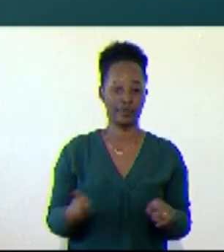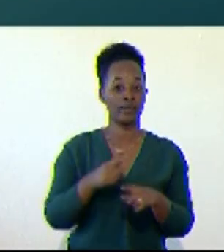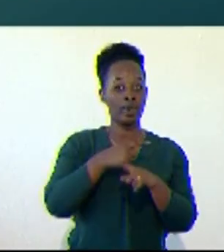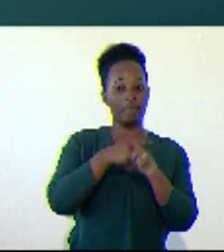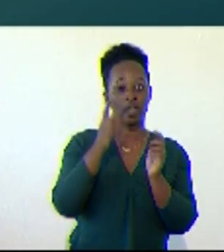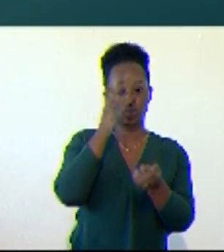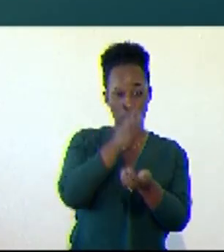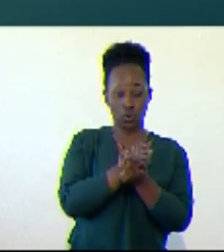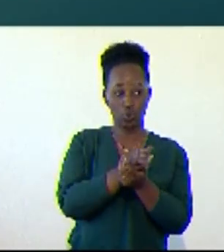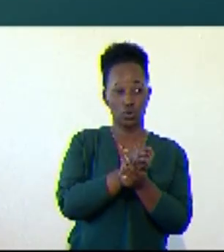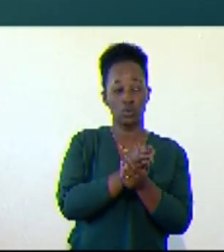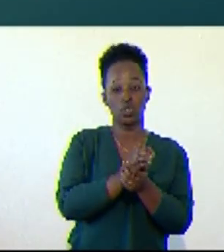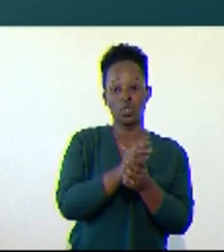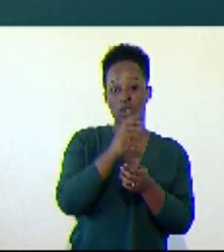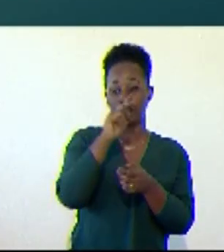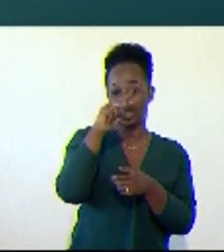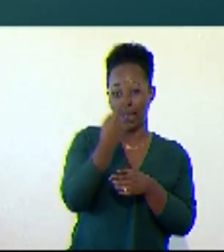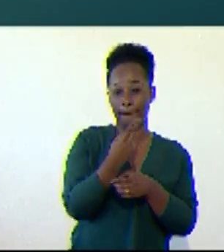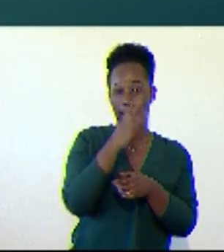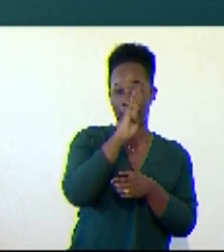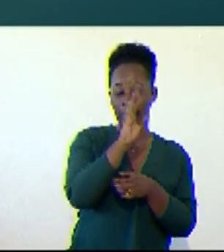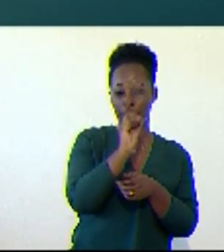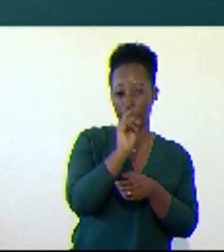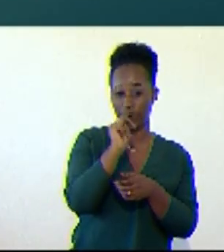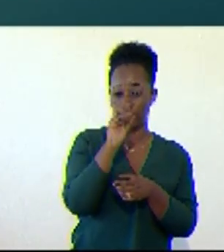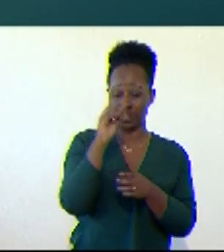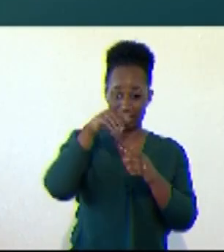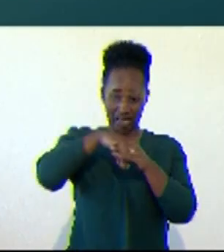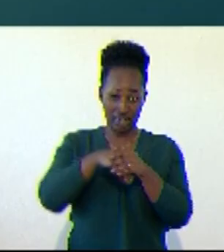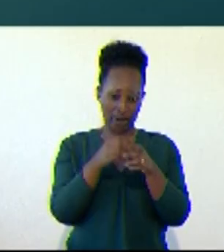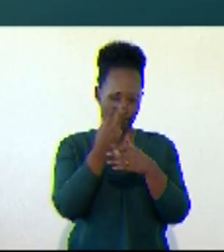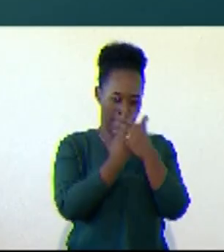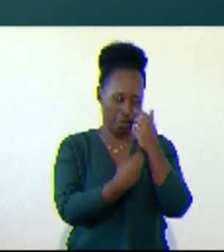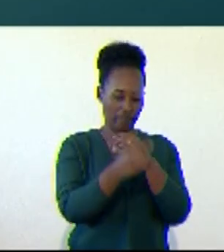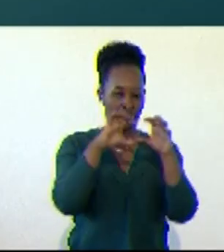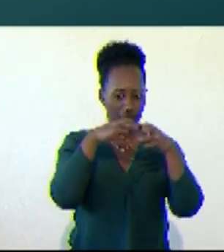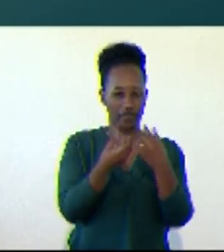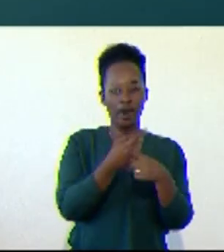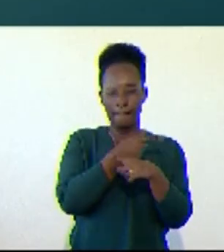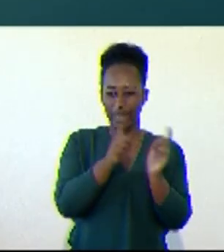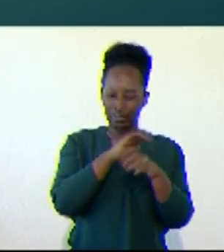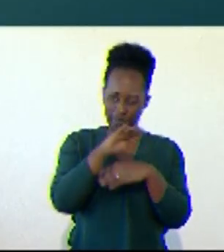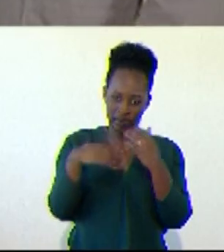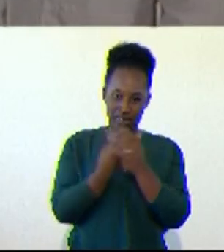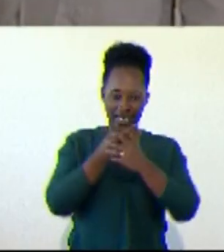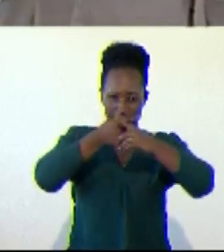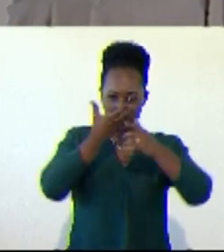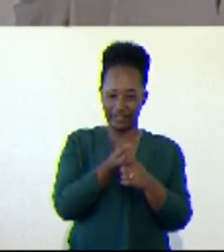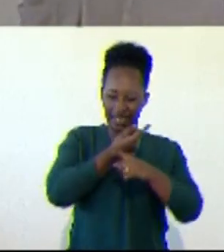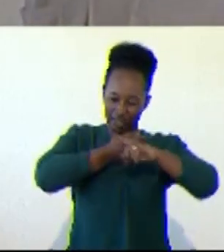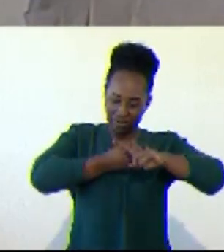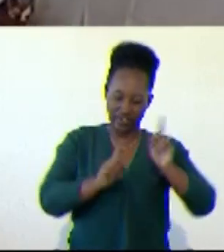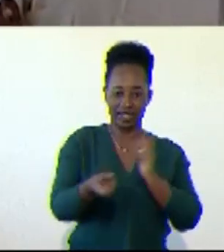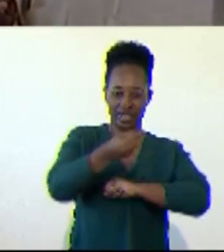double bond is present in both groups, they undergo different reactivity due to